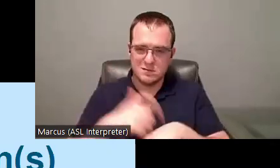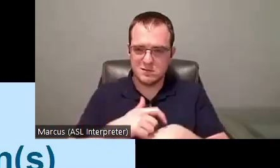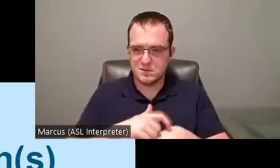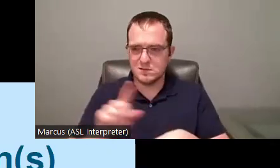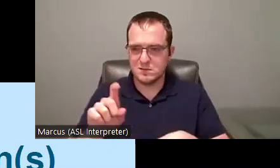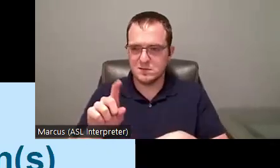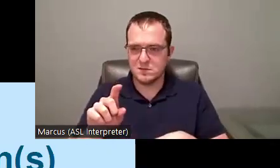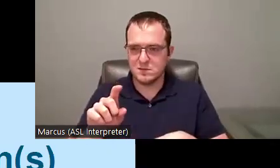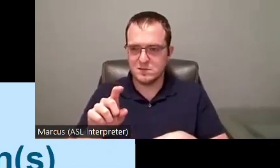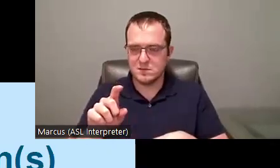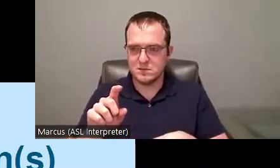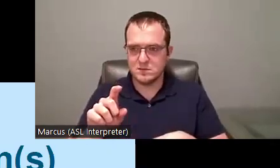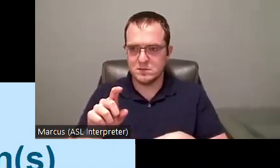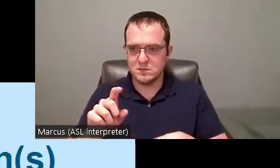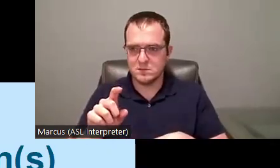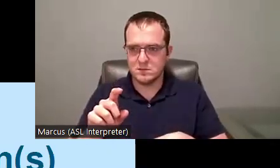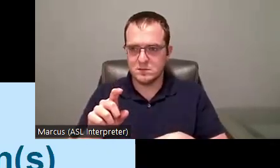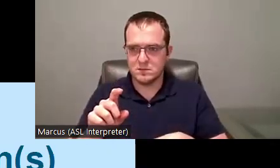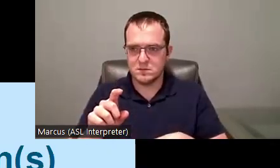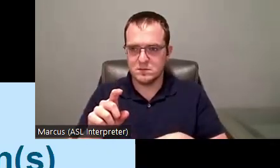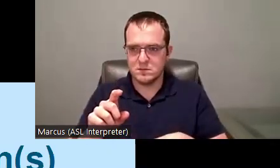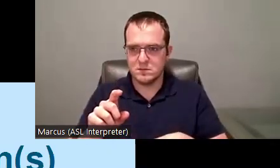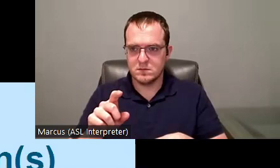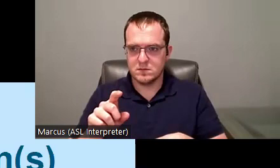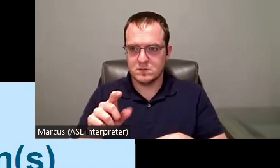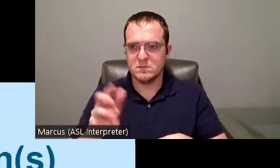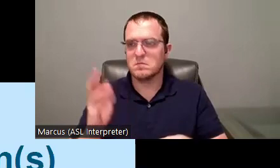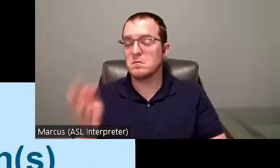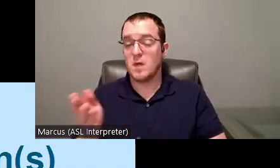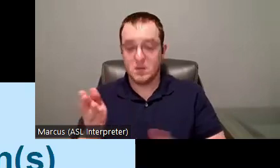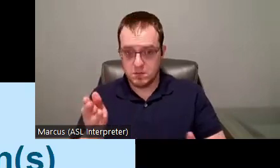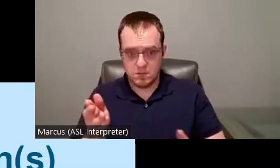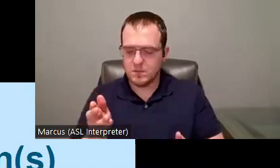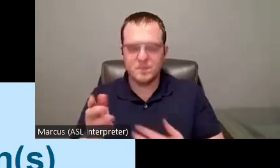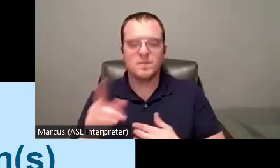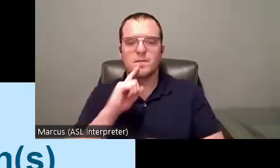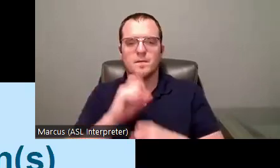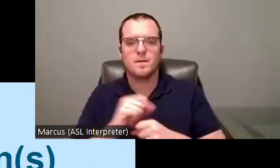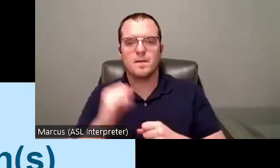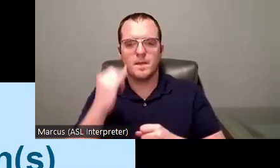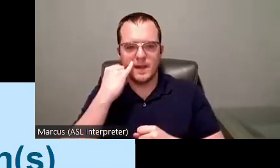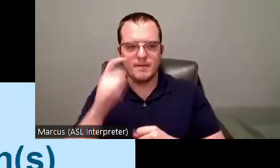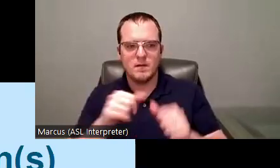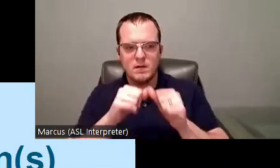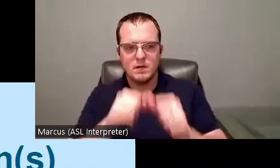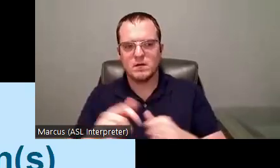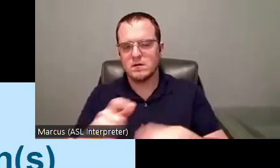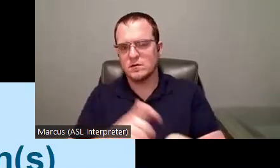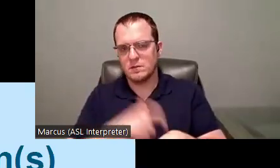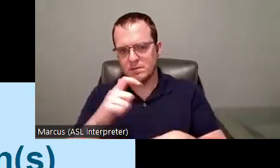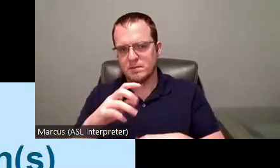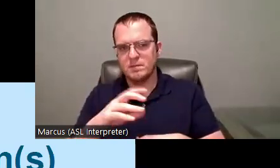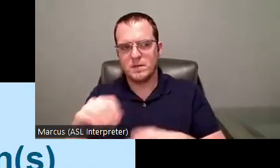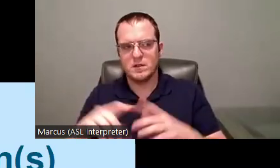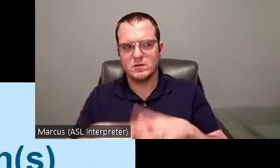I'm sorry, go ahead. Go ahead, I'm sorry, finish your. So if they stick to their timeline and are able to start by